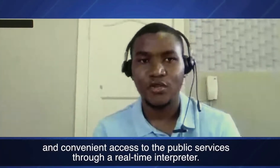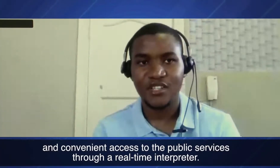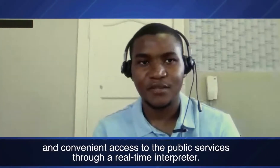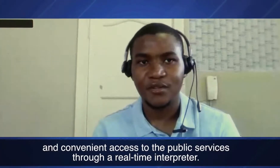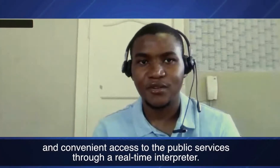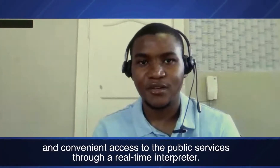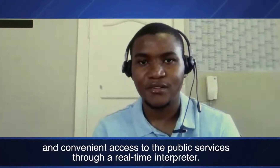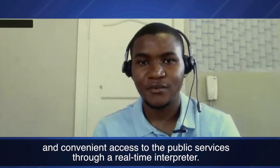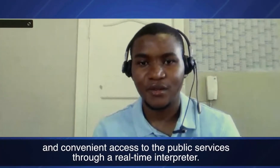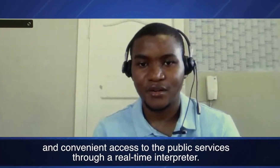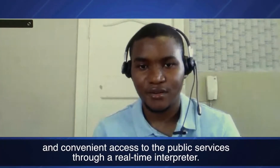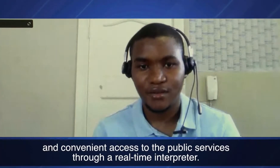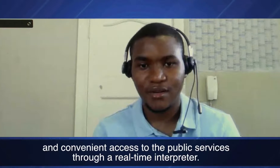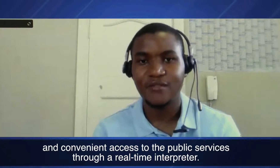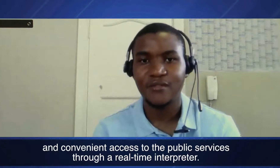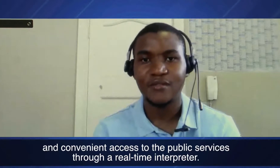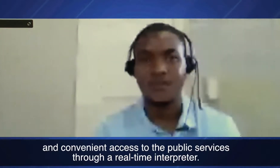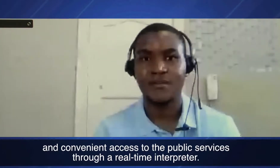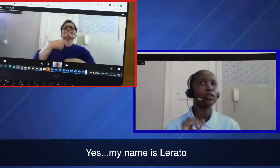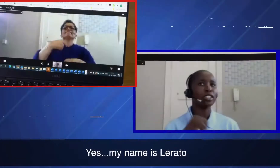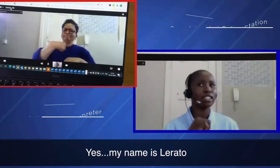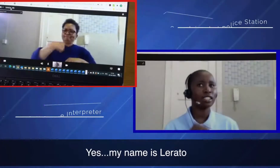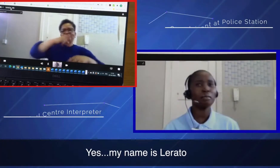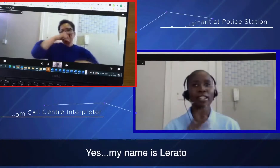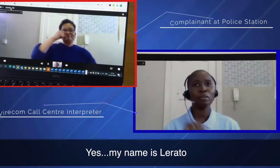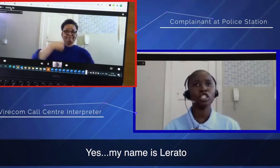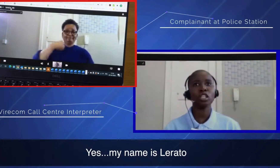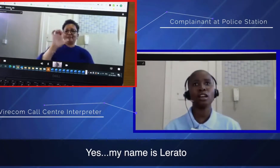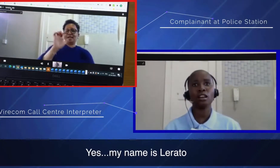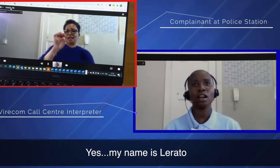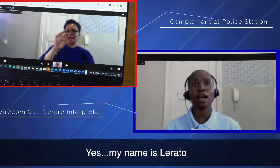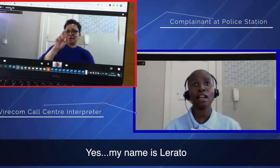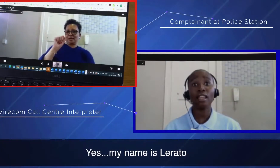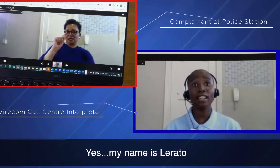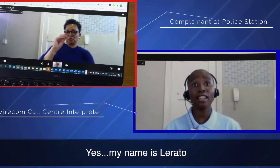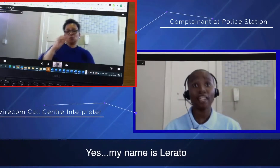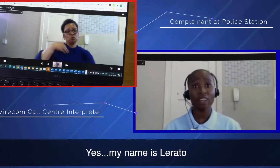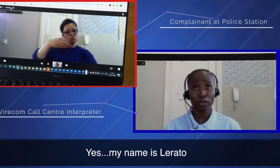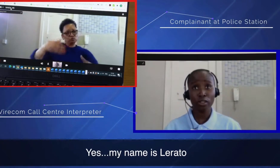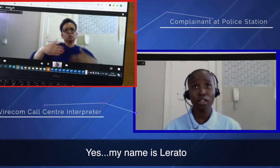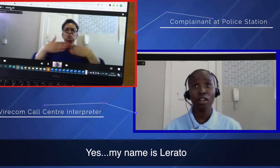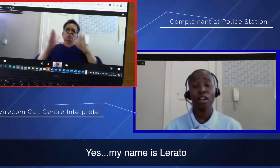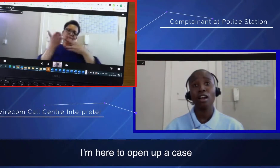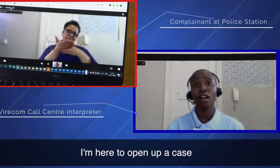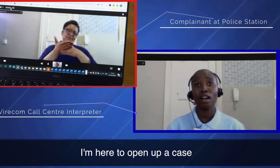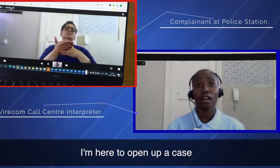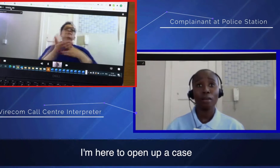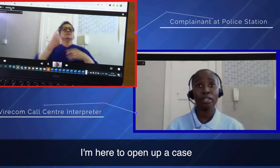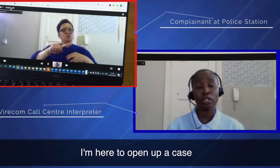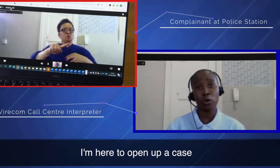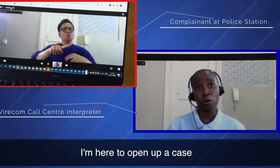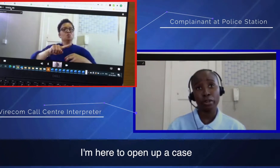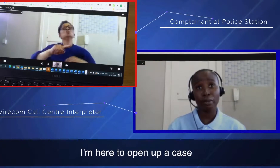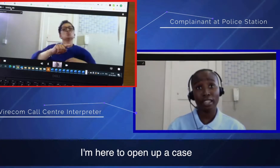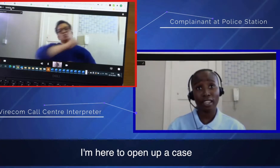the public services through real-time interpreter. Yes, my name is Lerato.